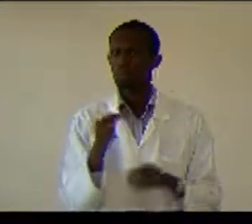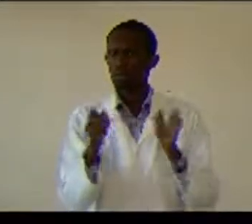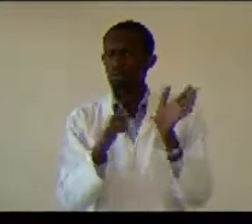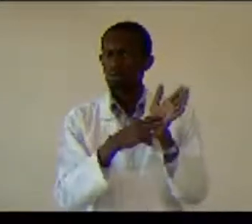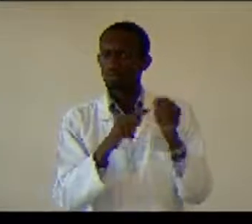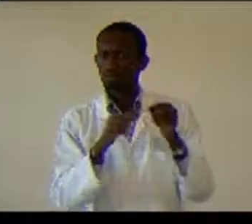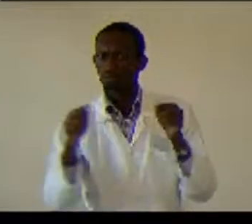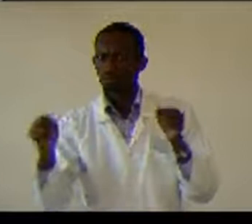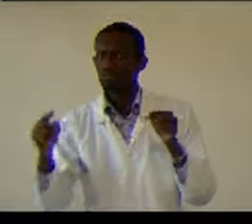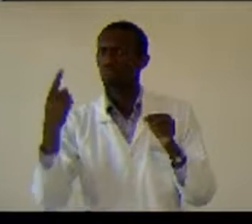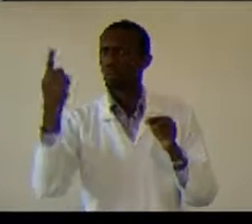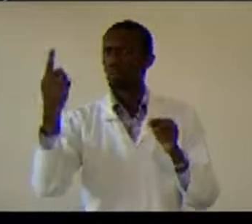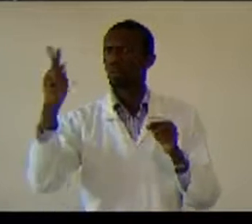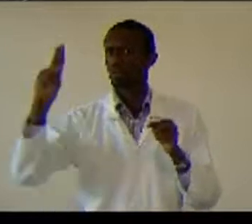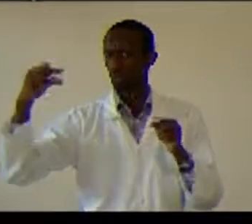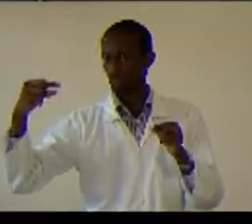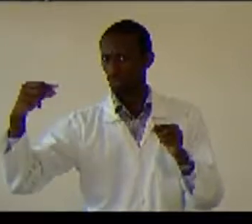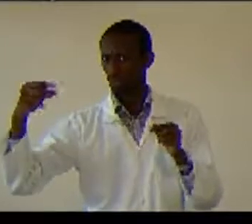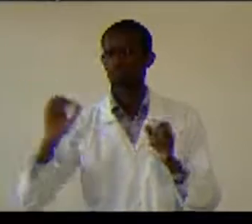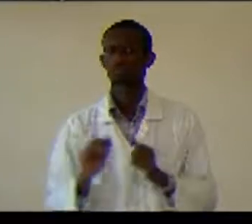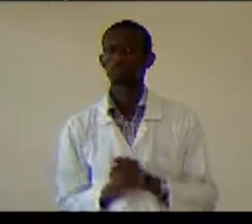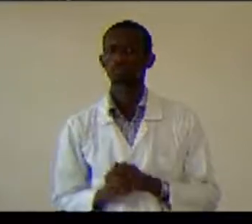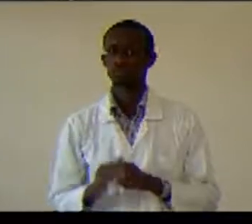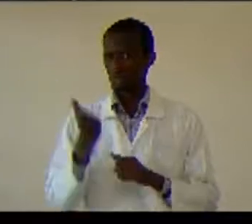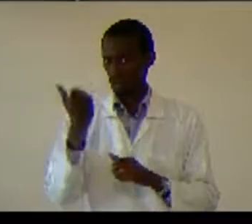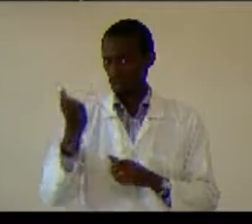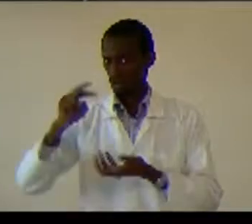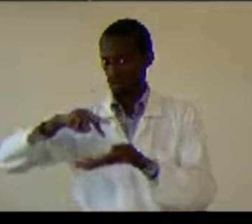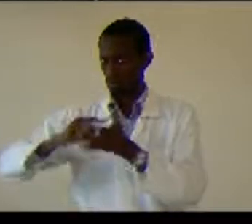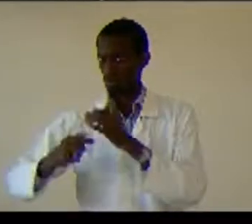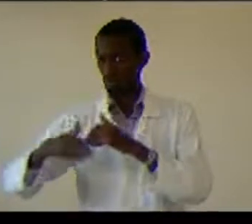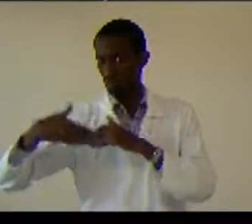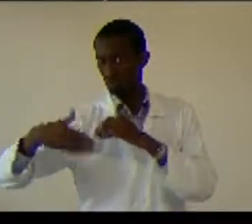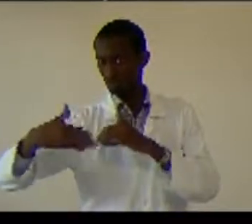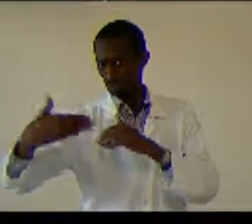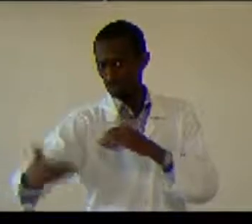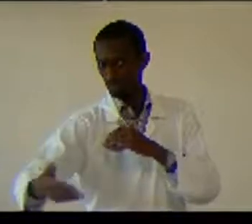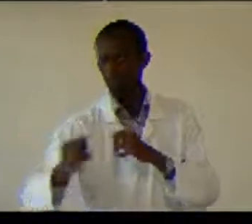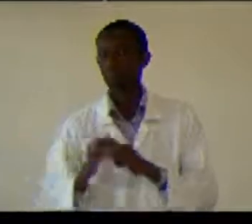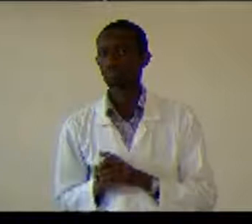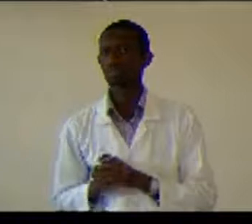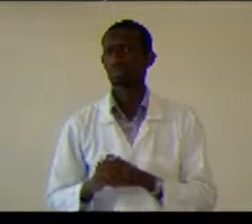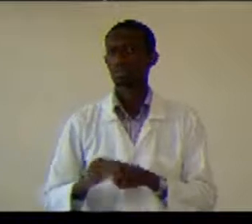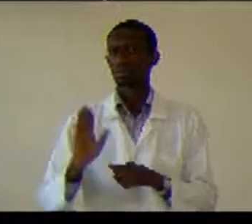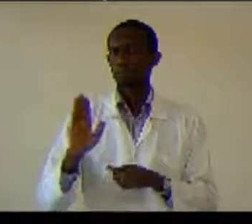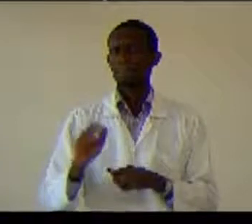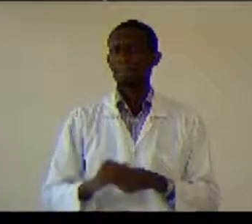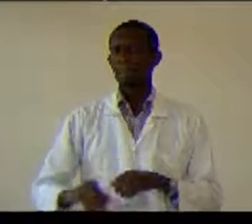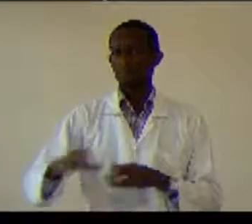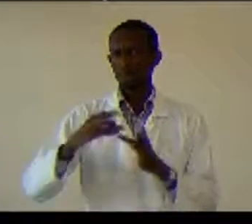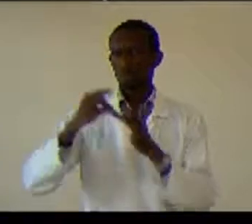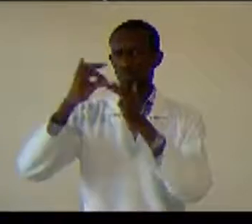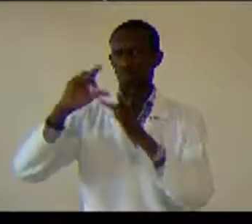grams? 1 gram. And that leads us to the next statement, which is specific latent heat